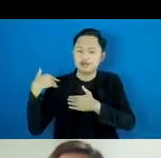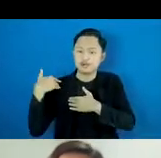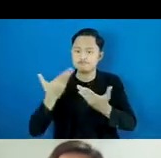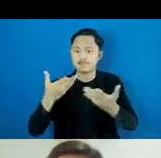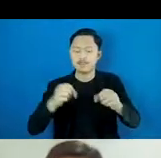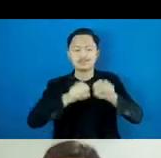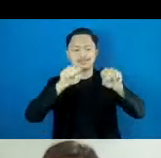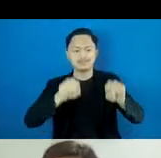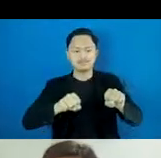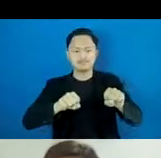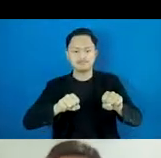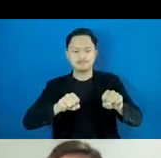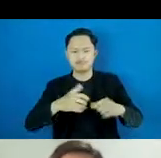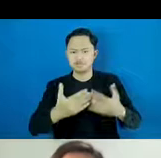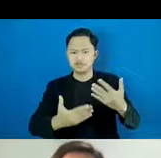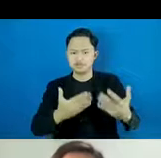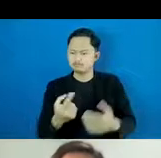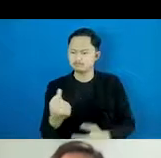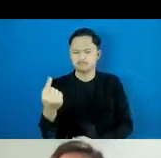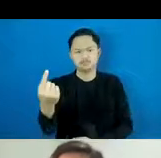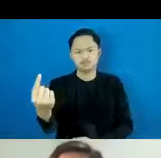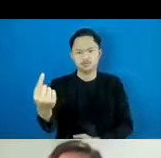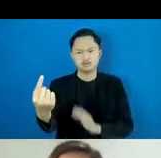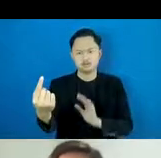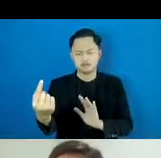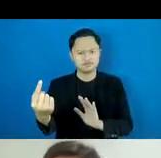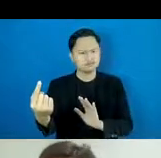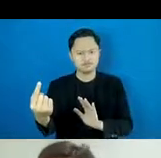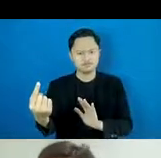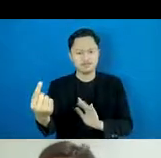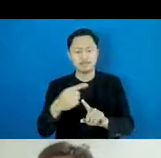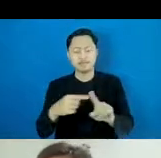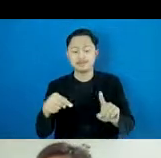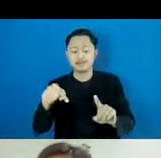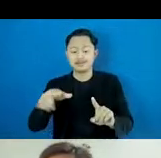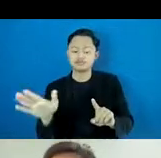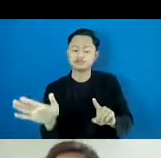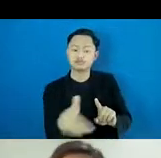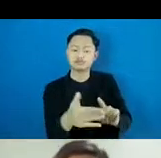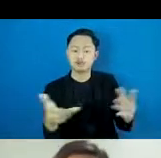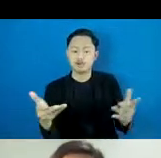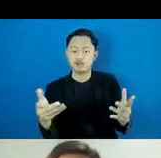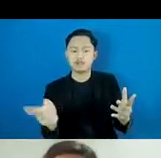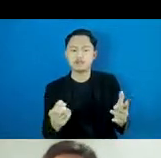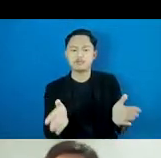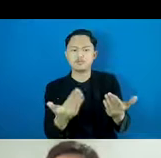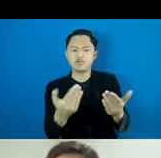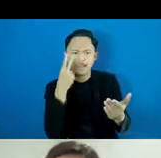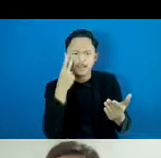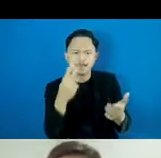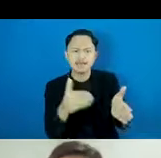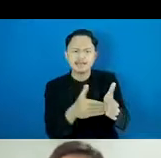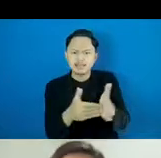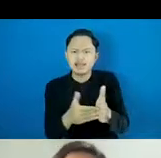laid in one only entity. And then all these risks that we, these challenges and these risks for